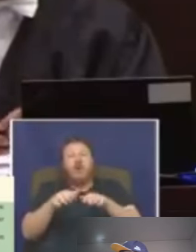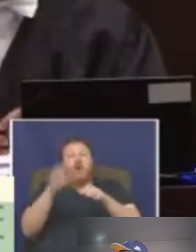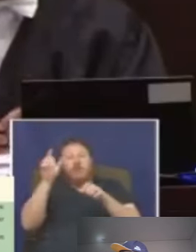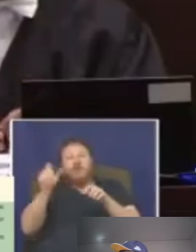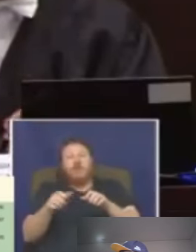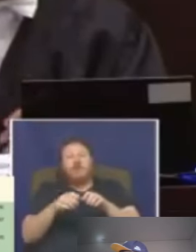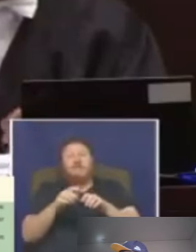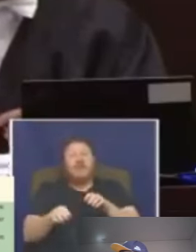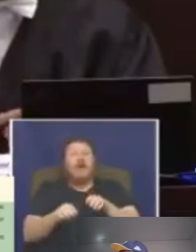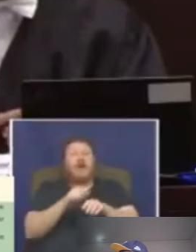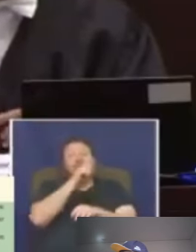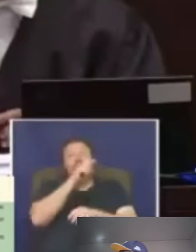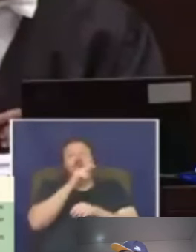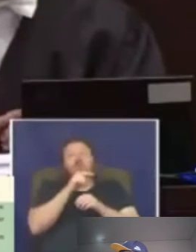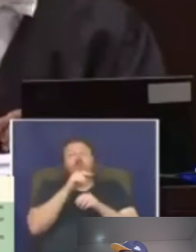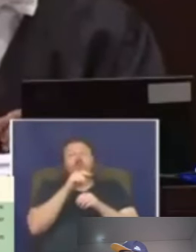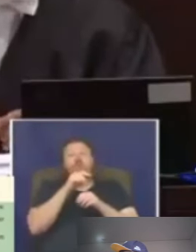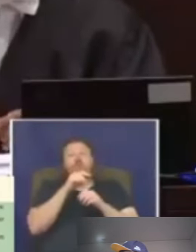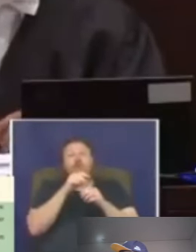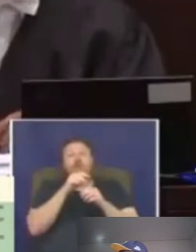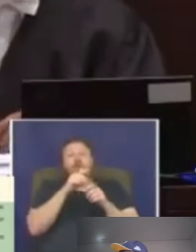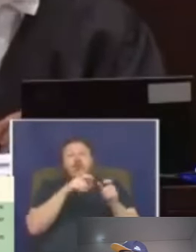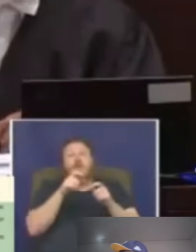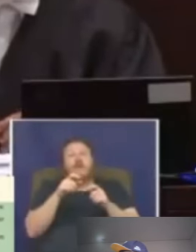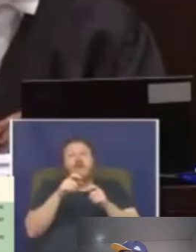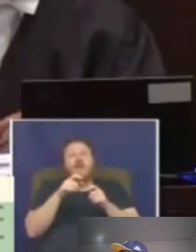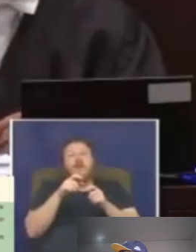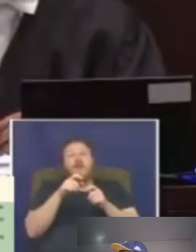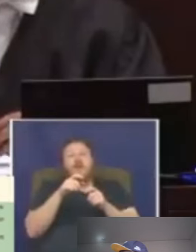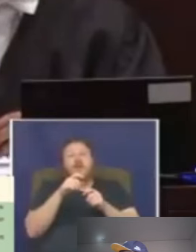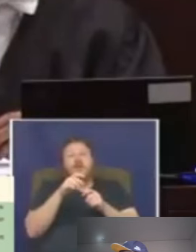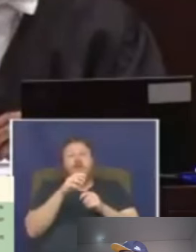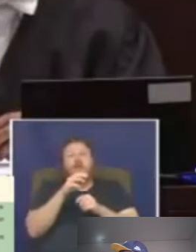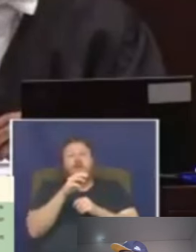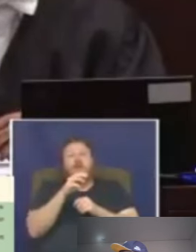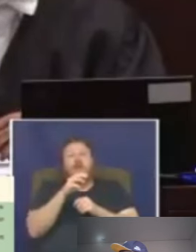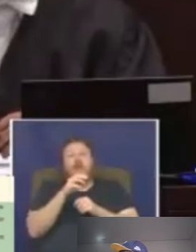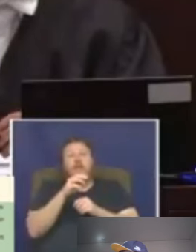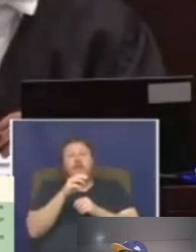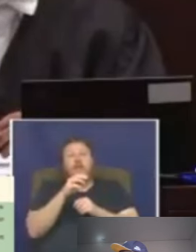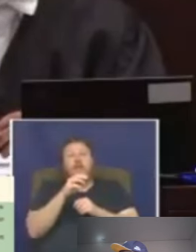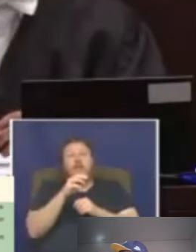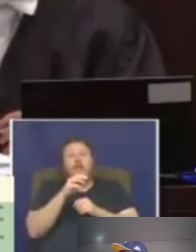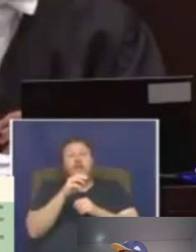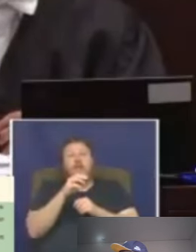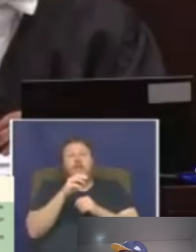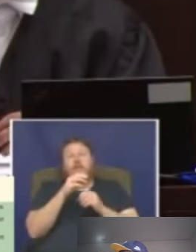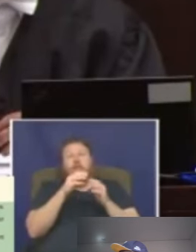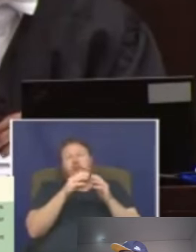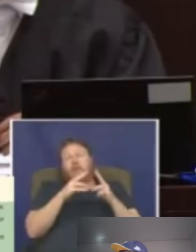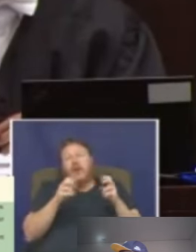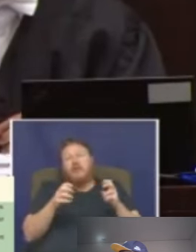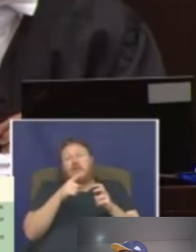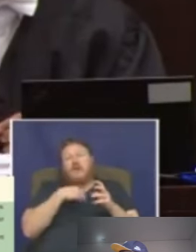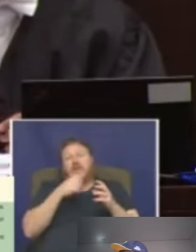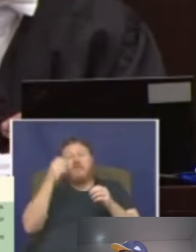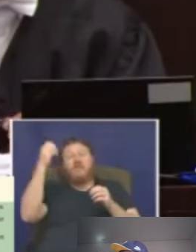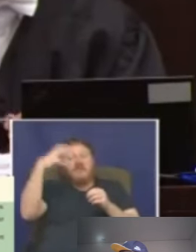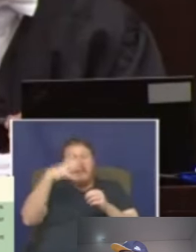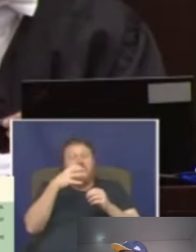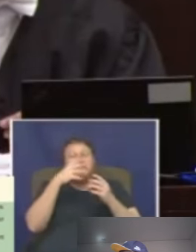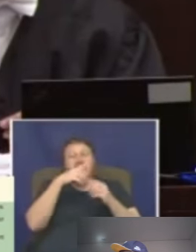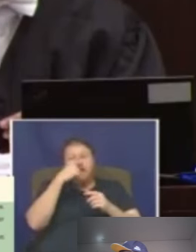the peaks of the Cape Fold Mountains, where it is baked by the African sun in summer and smothered in frost and snow in winter. Fynbos has found